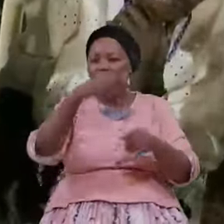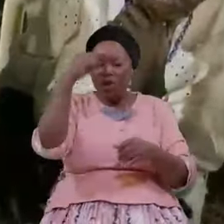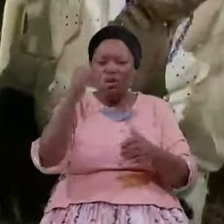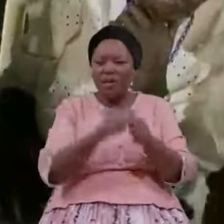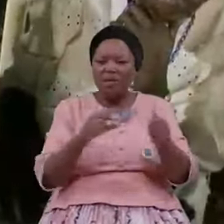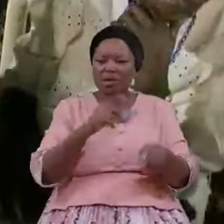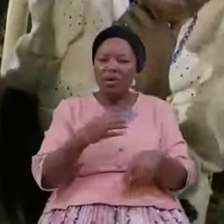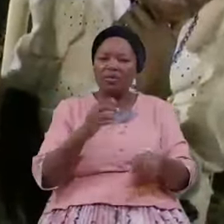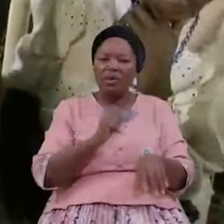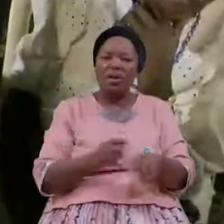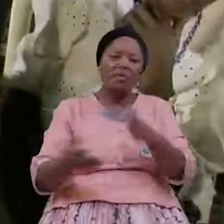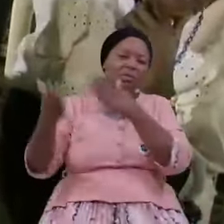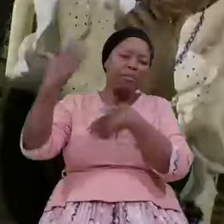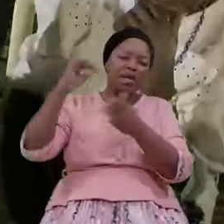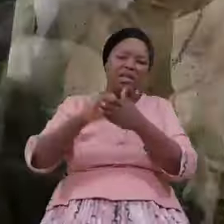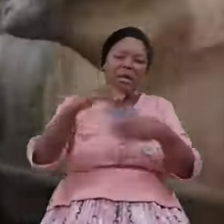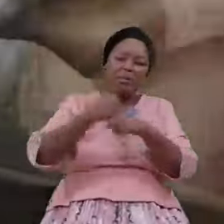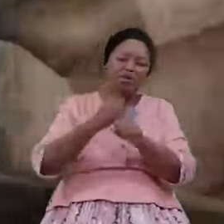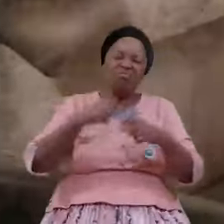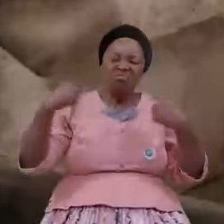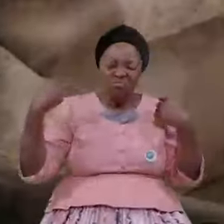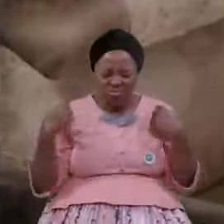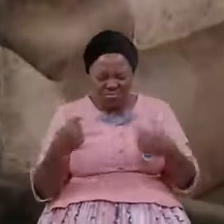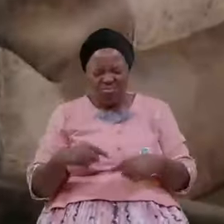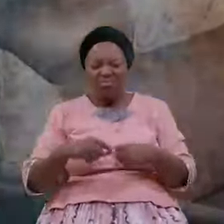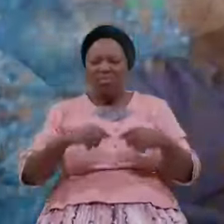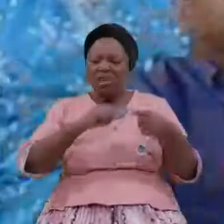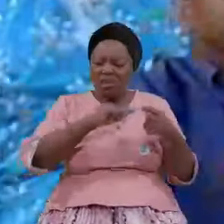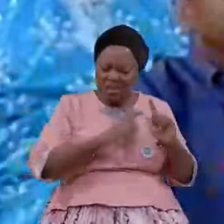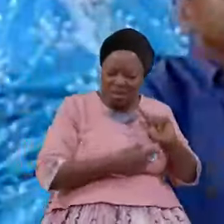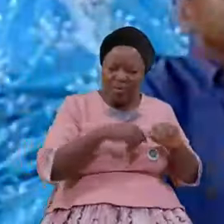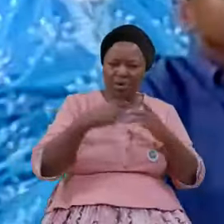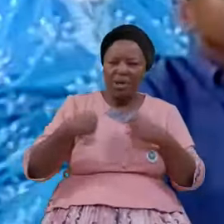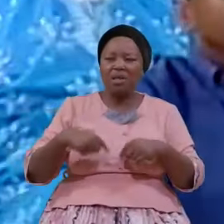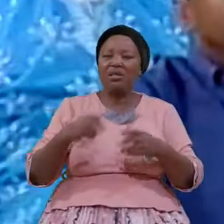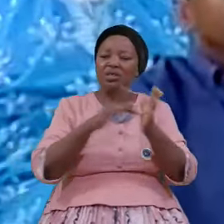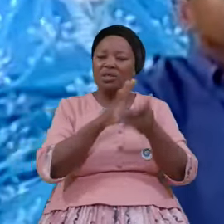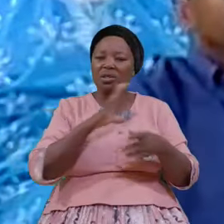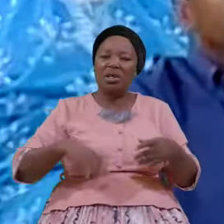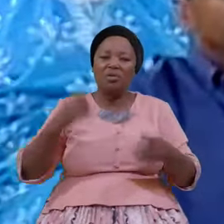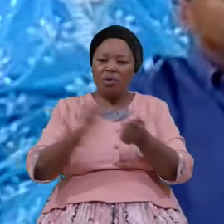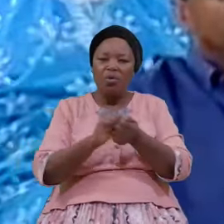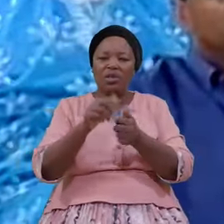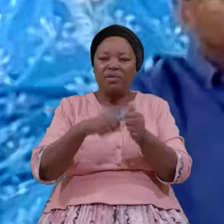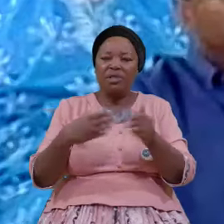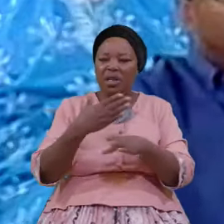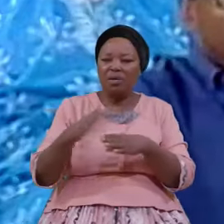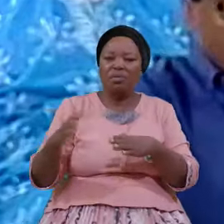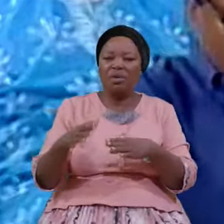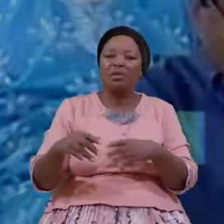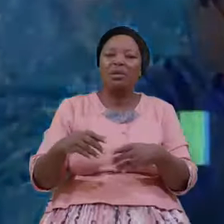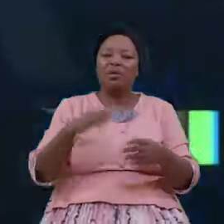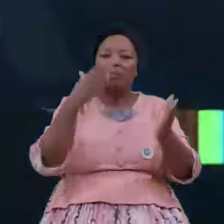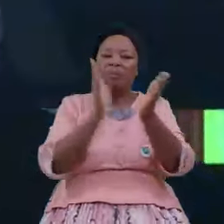you heartache, headache, it'll wash everything away. Raise up that hand, raise up that hand. Praise the Lord for that